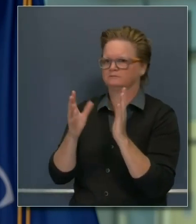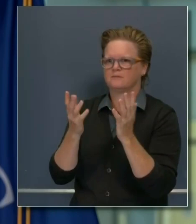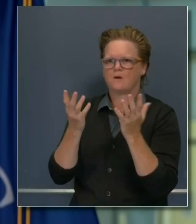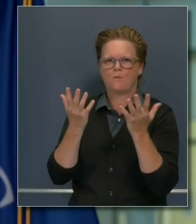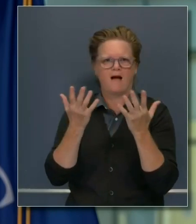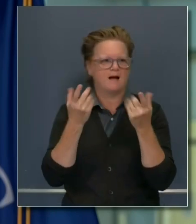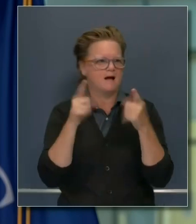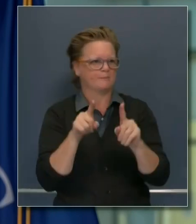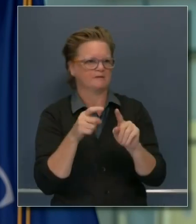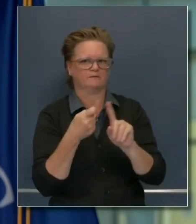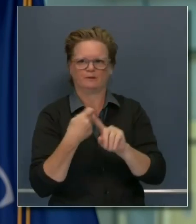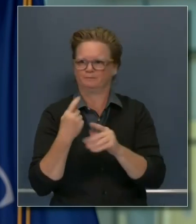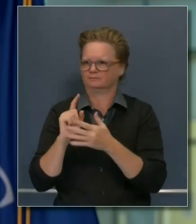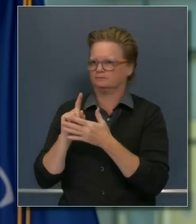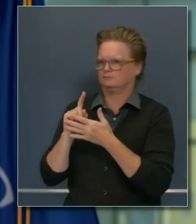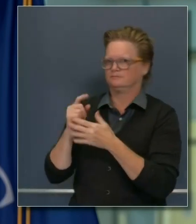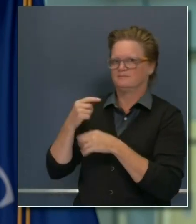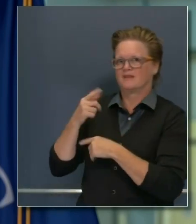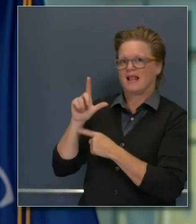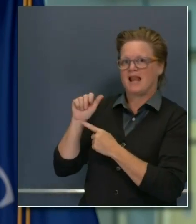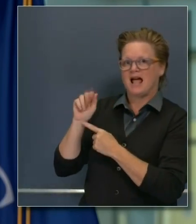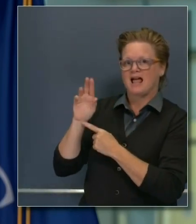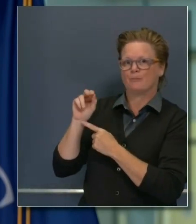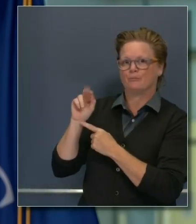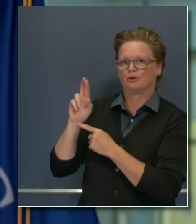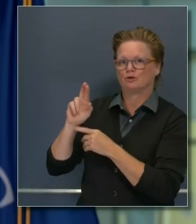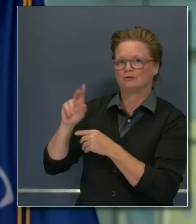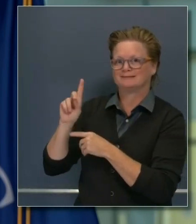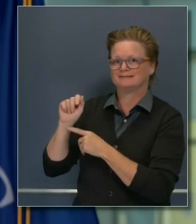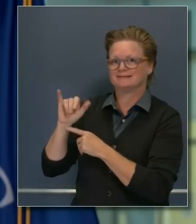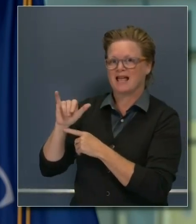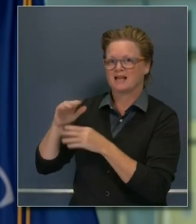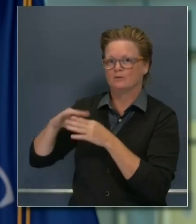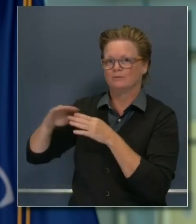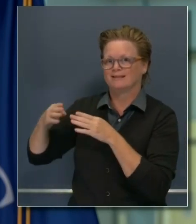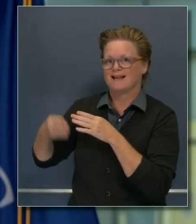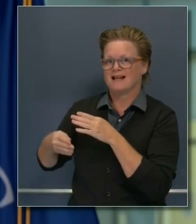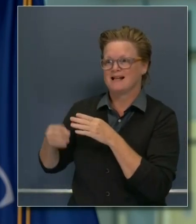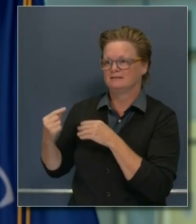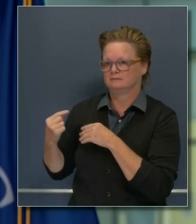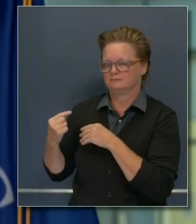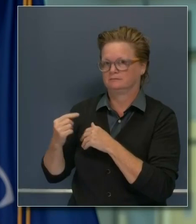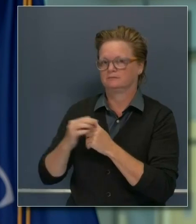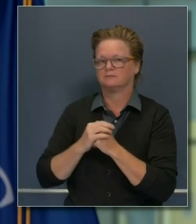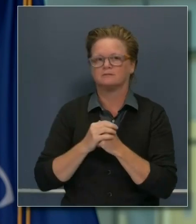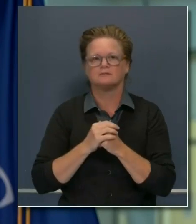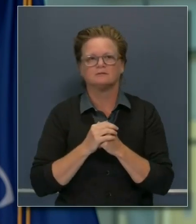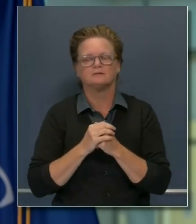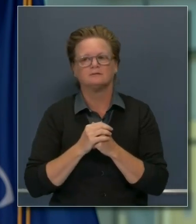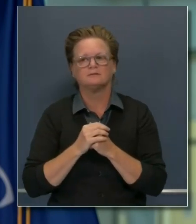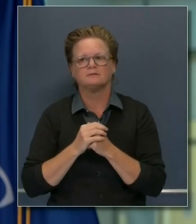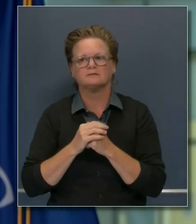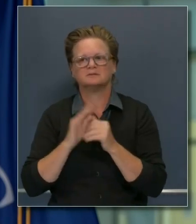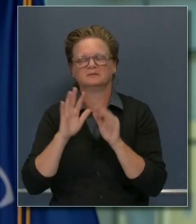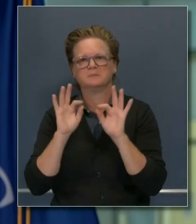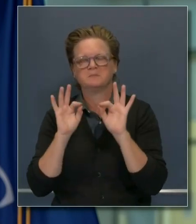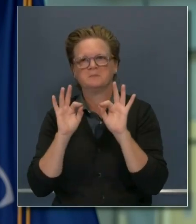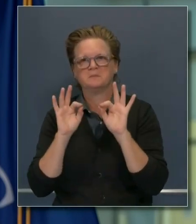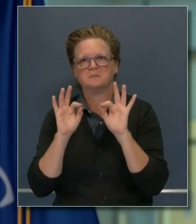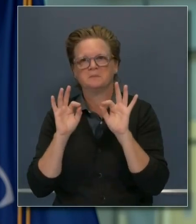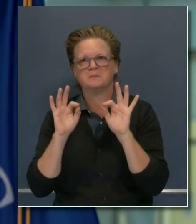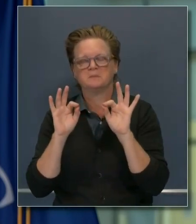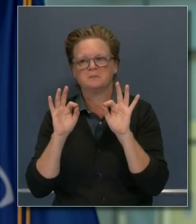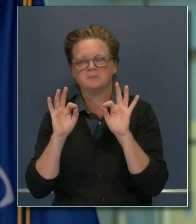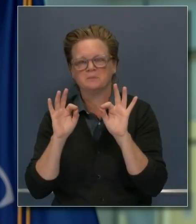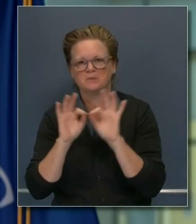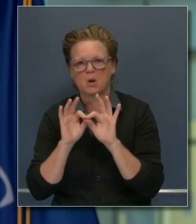these masks as consistently as we otherwise perhaps might be, and we're not practicing that physical distancing that's foundational in terms of mitigating the